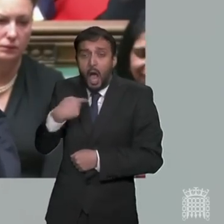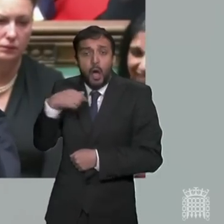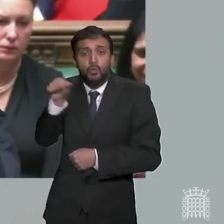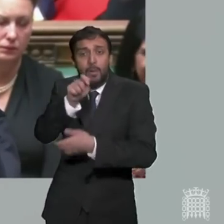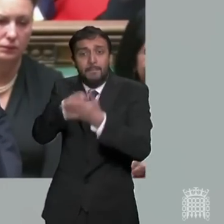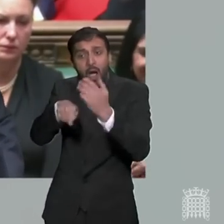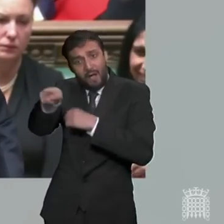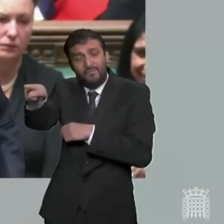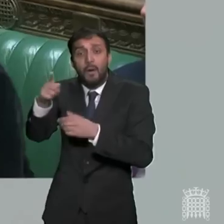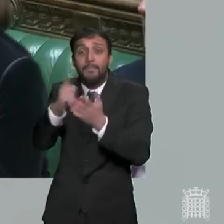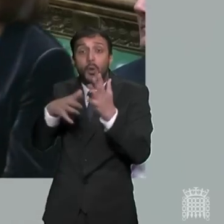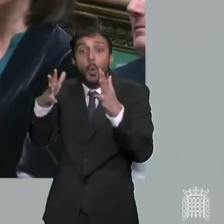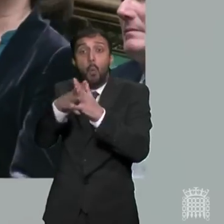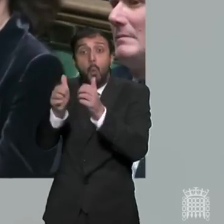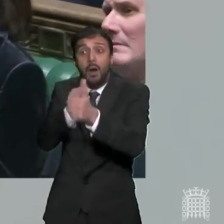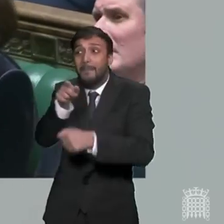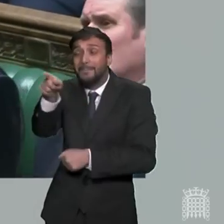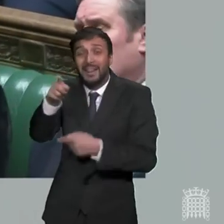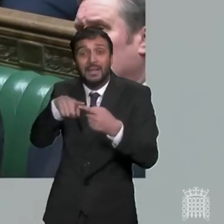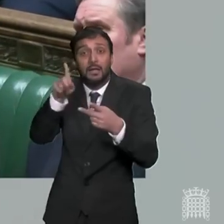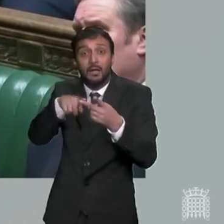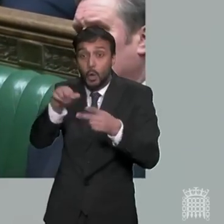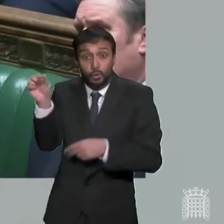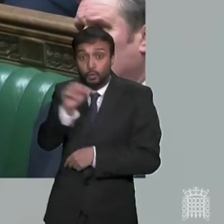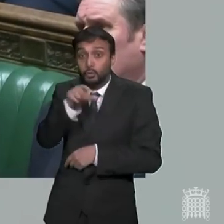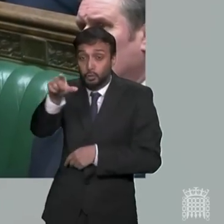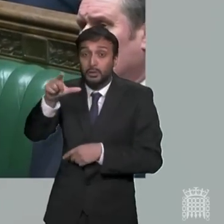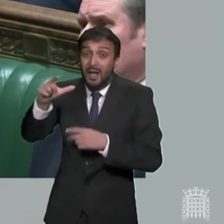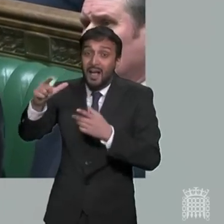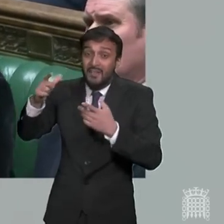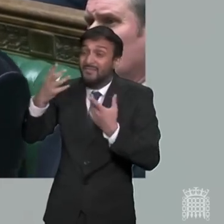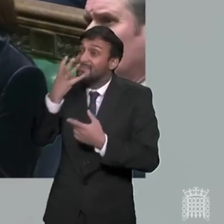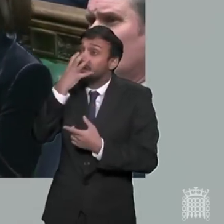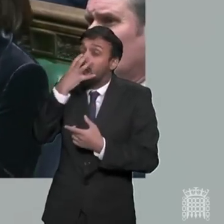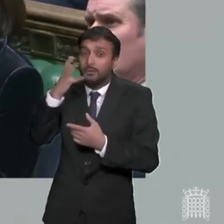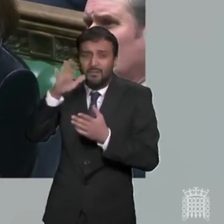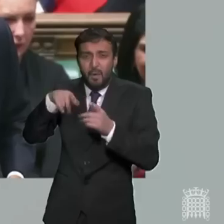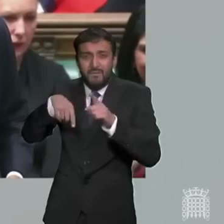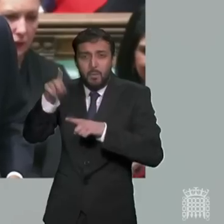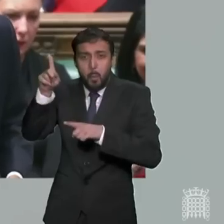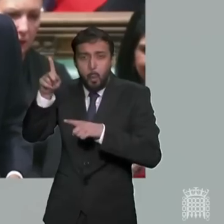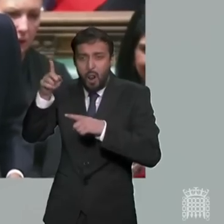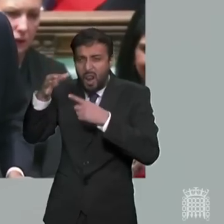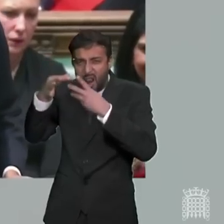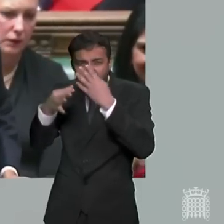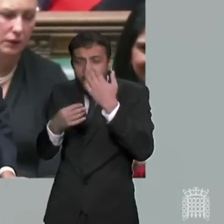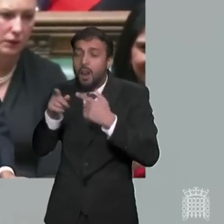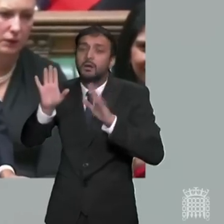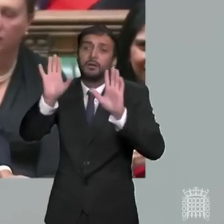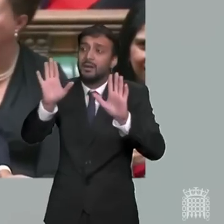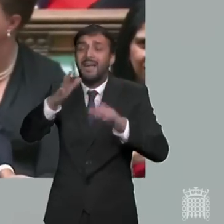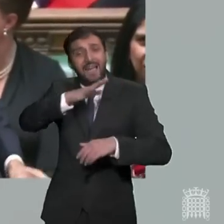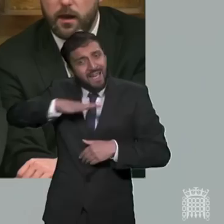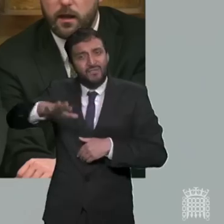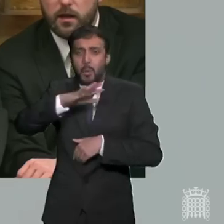She suggested we should get ventilators from a football agent. Everyone was trying as hard as they can. We should remember the context and stop